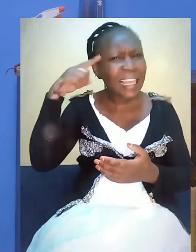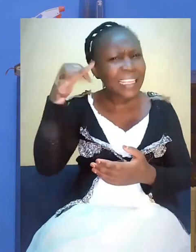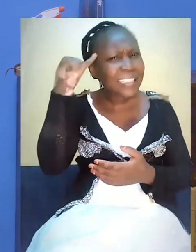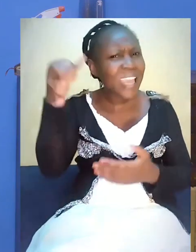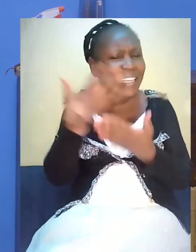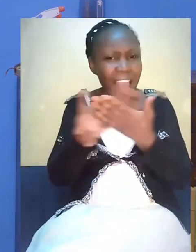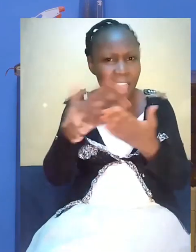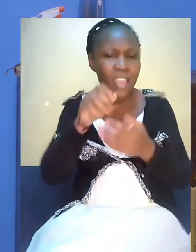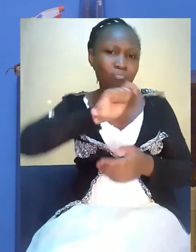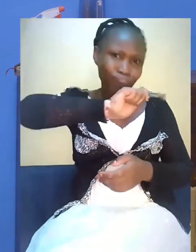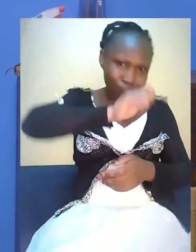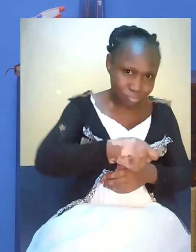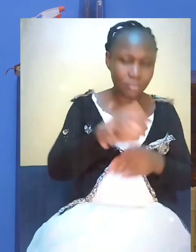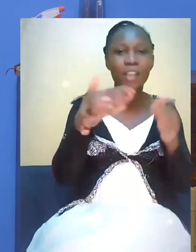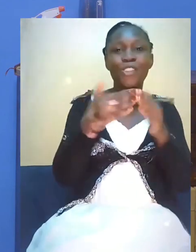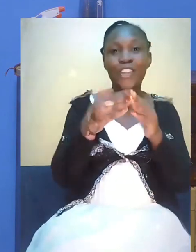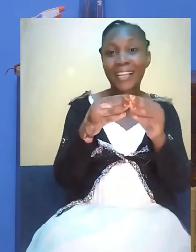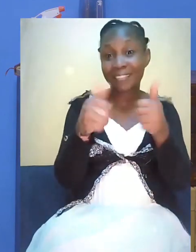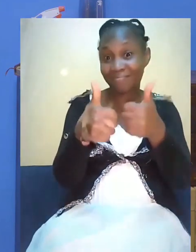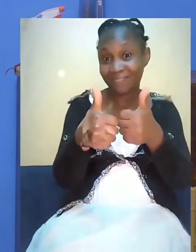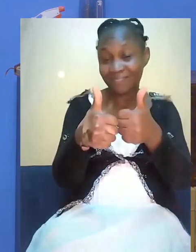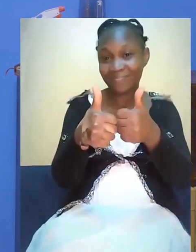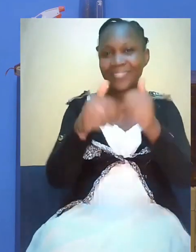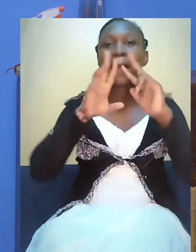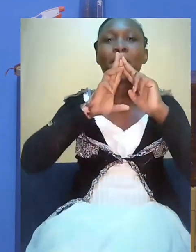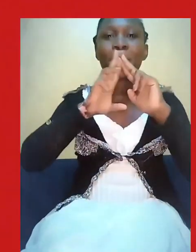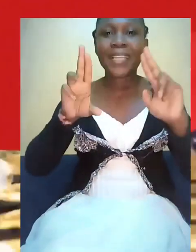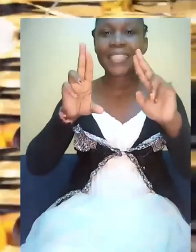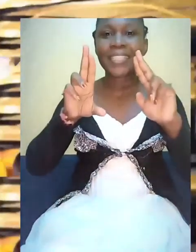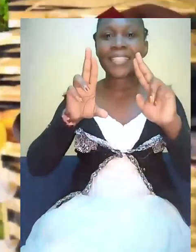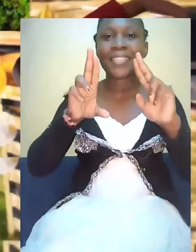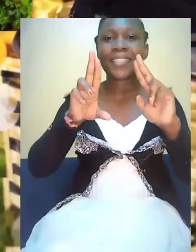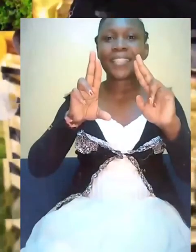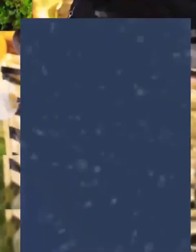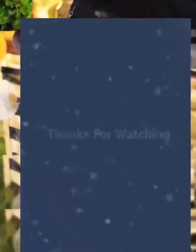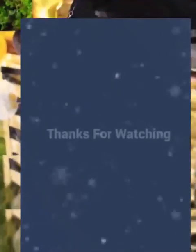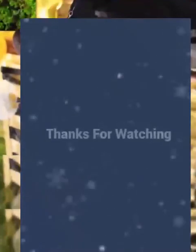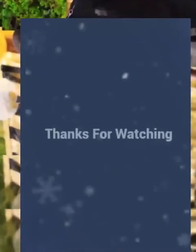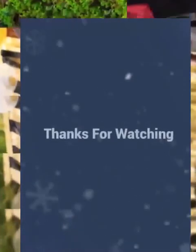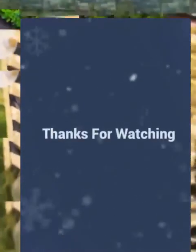flushed down the toilet. Peace.